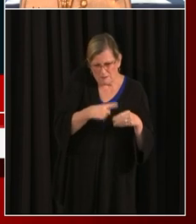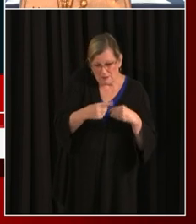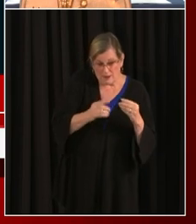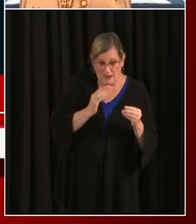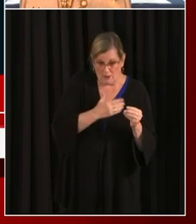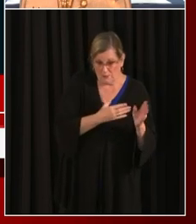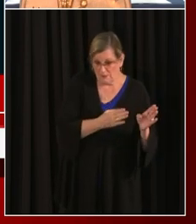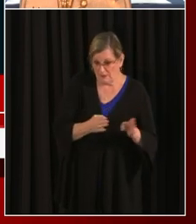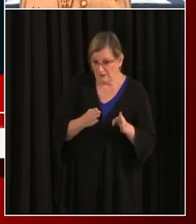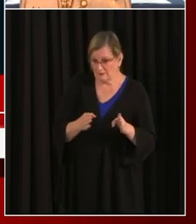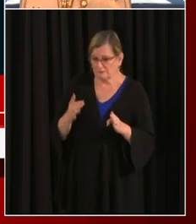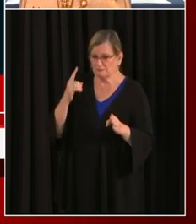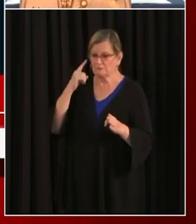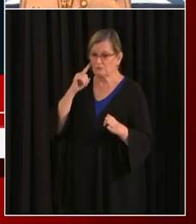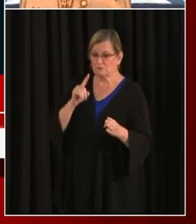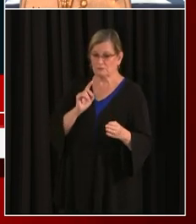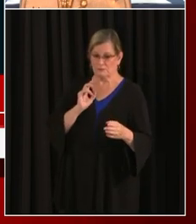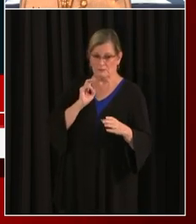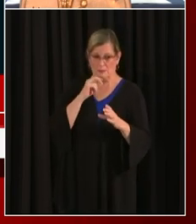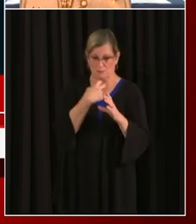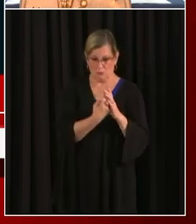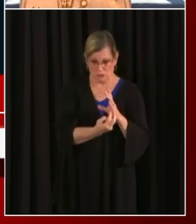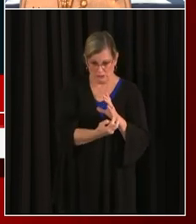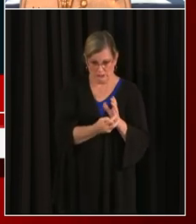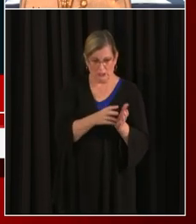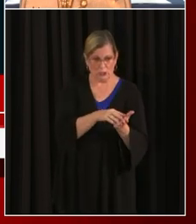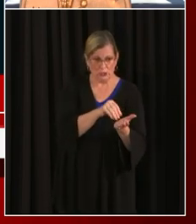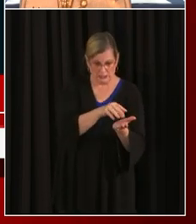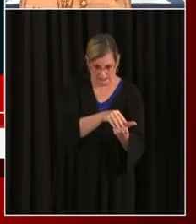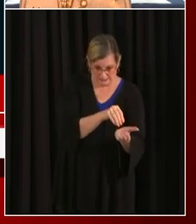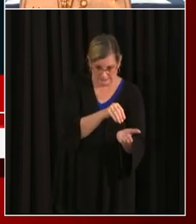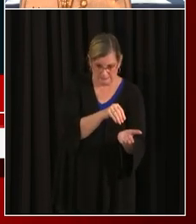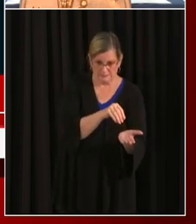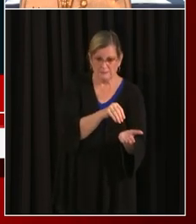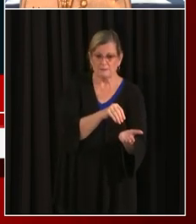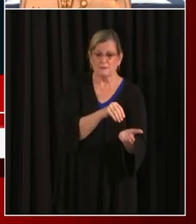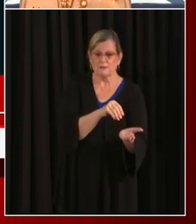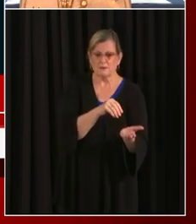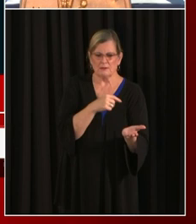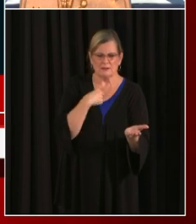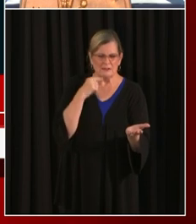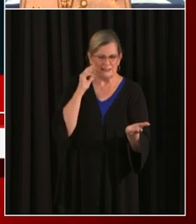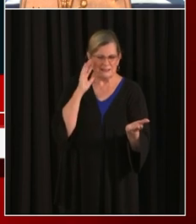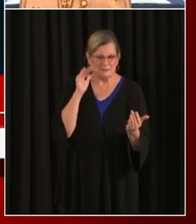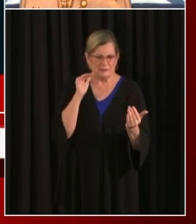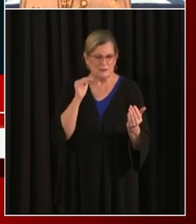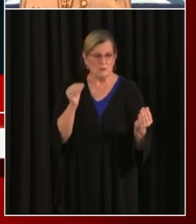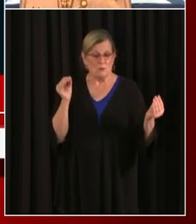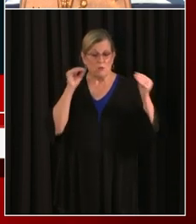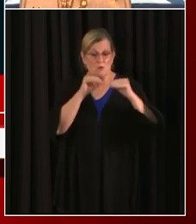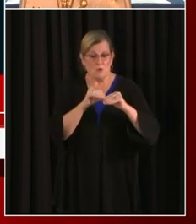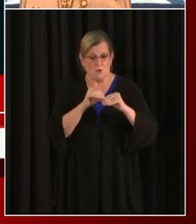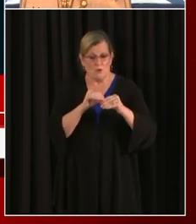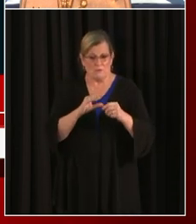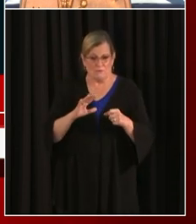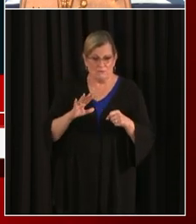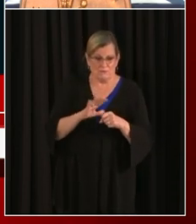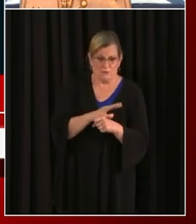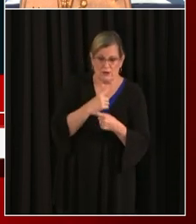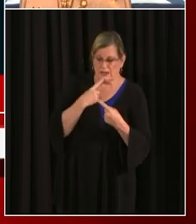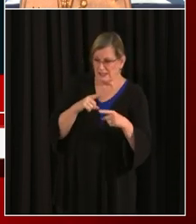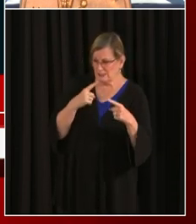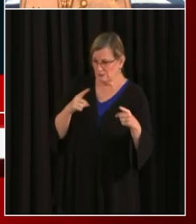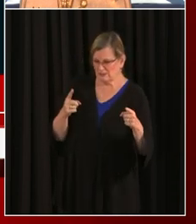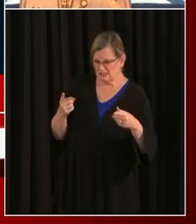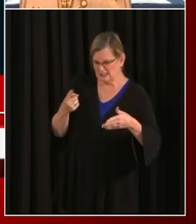for in-person learning. We expect to make a more comprehensive announcement next week, but we do have a